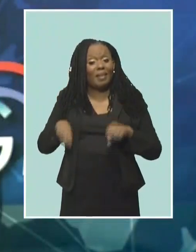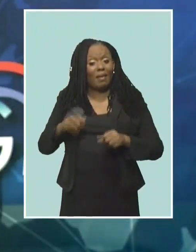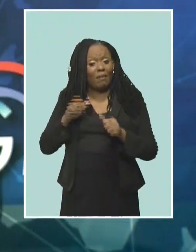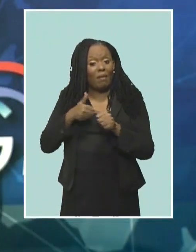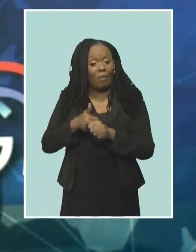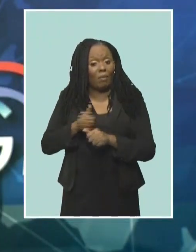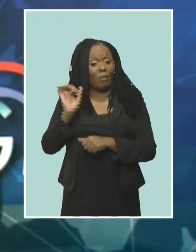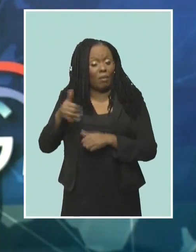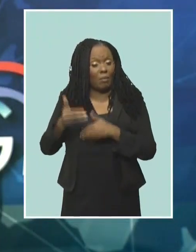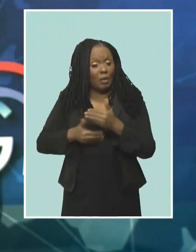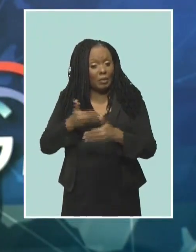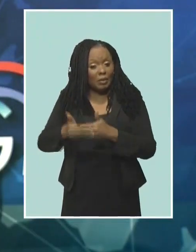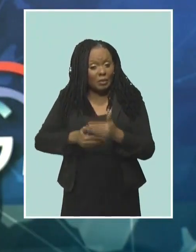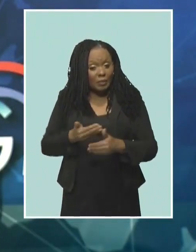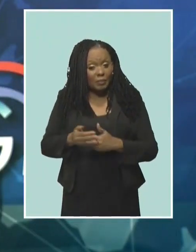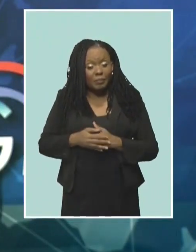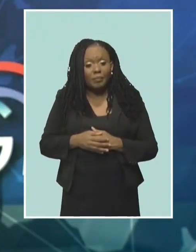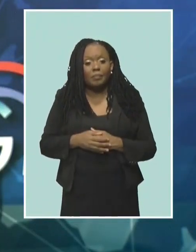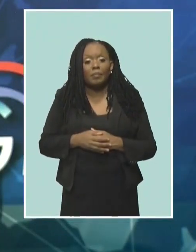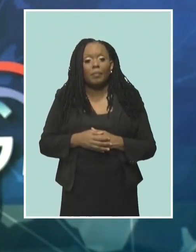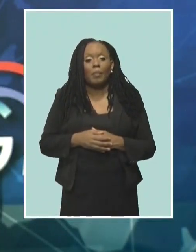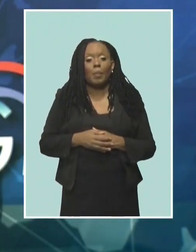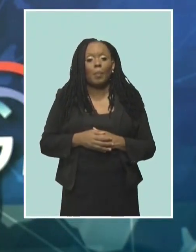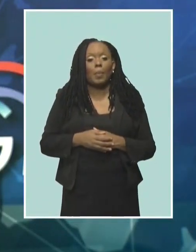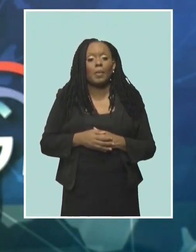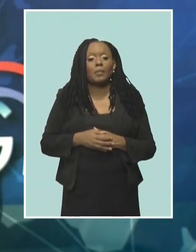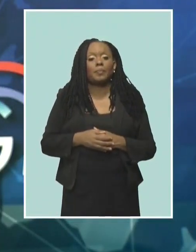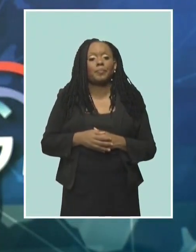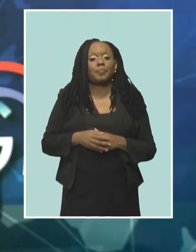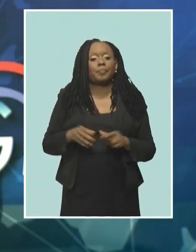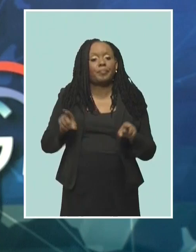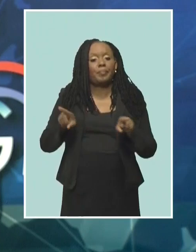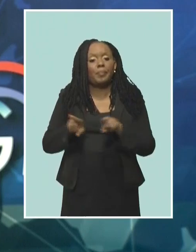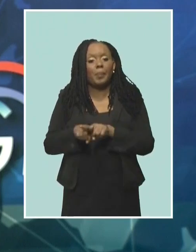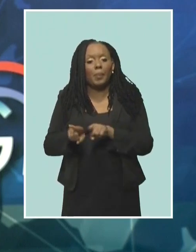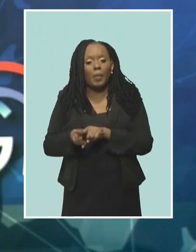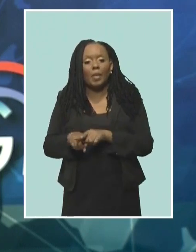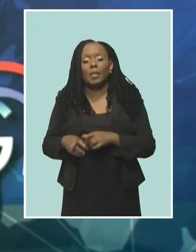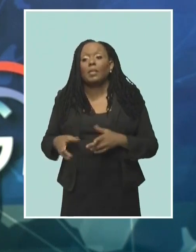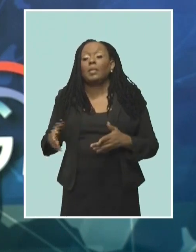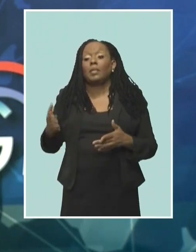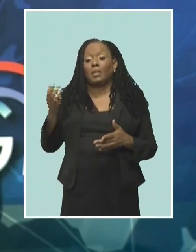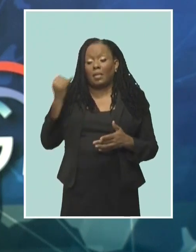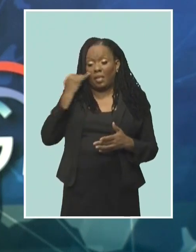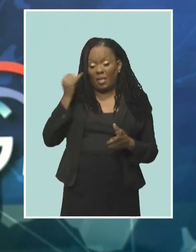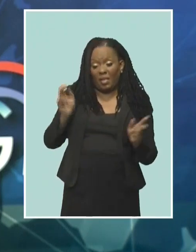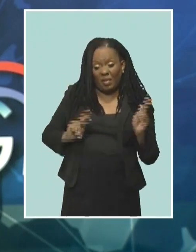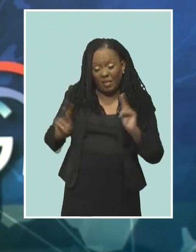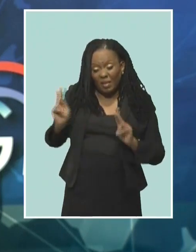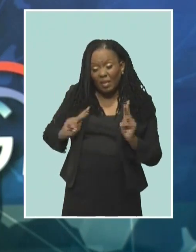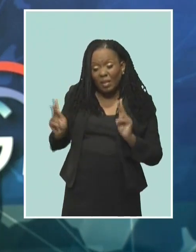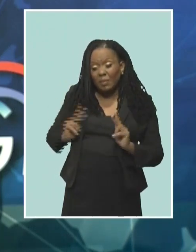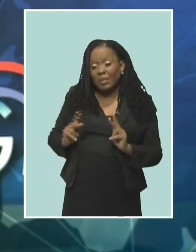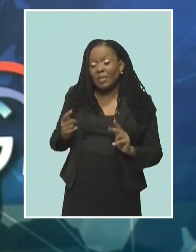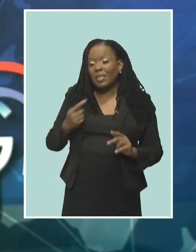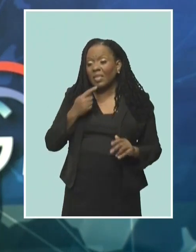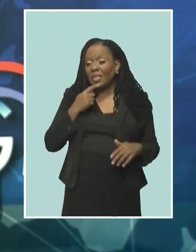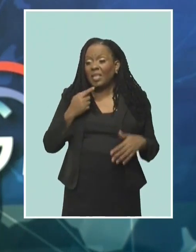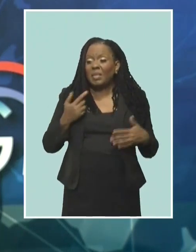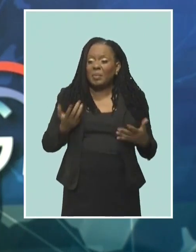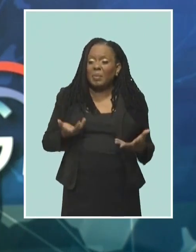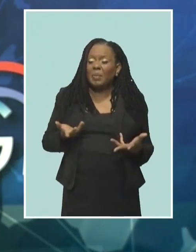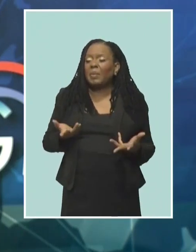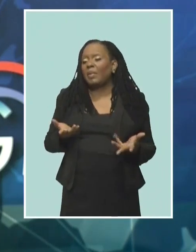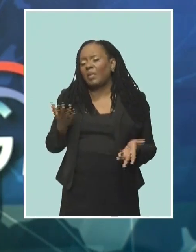Mr. Marshall has also addressed concerns that plea bargaining could rob the victim of their day in court, noting they'll be allowed to submit